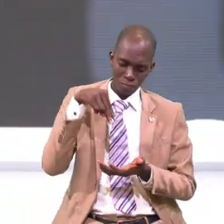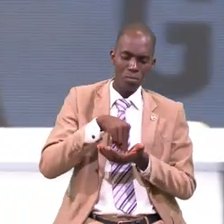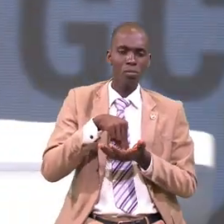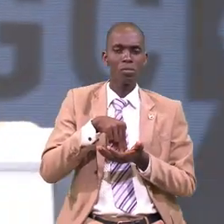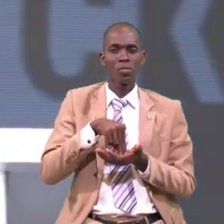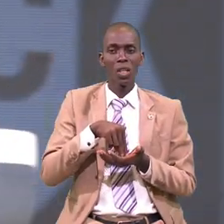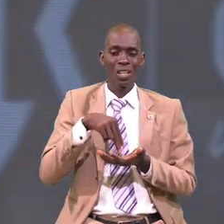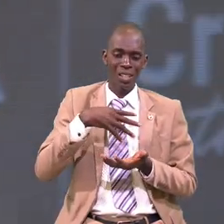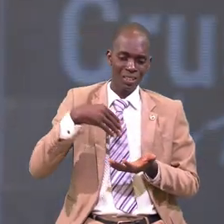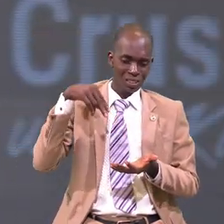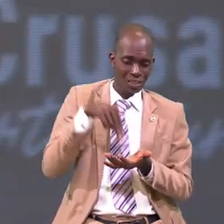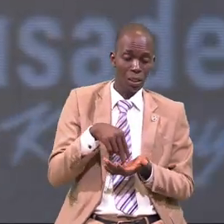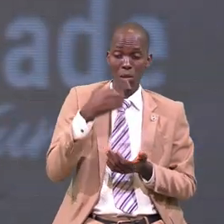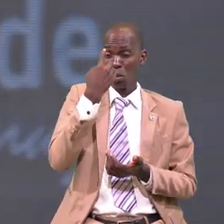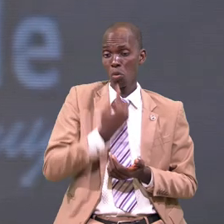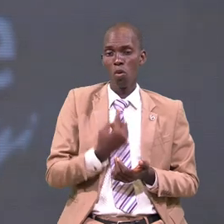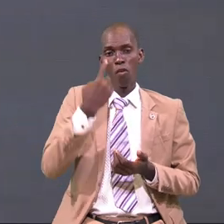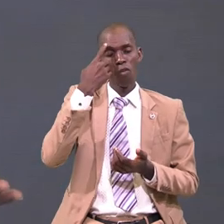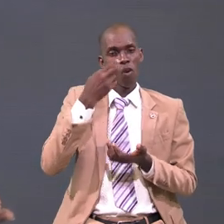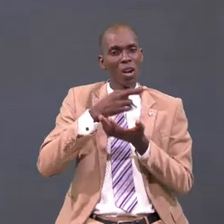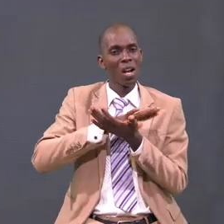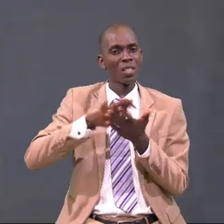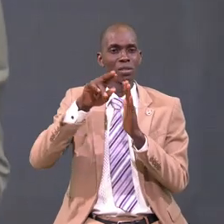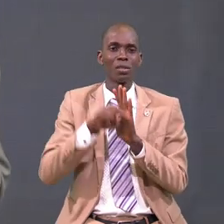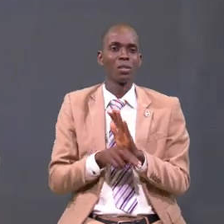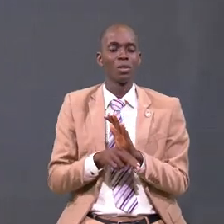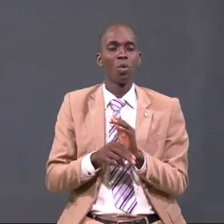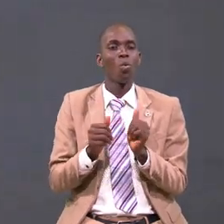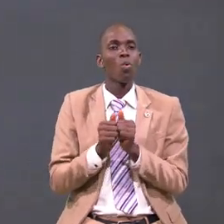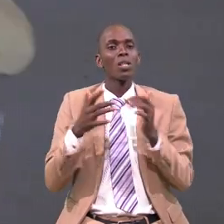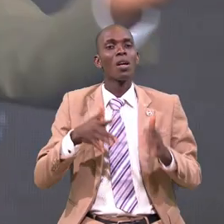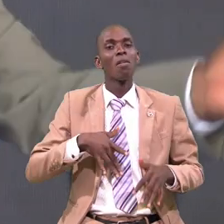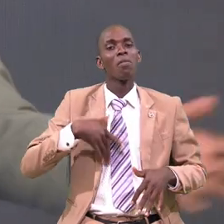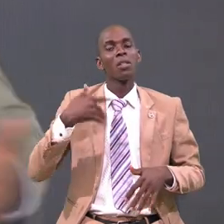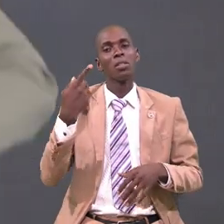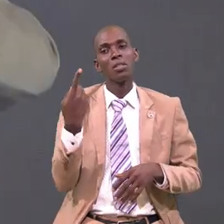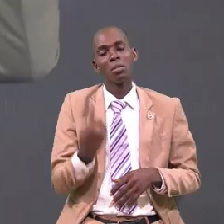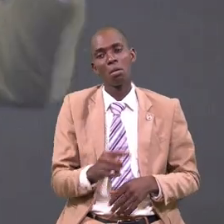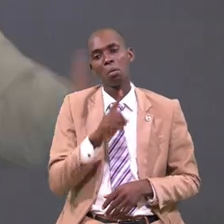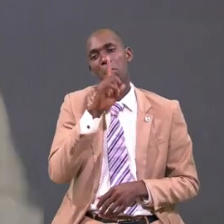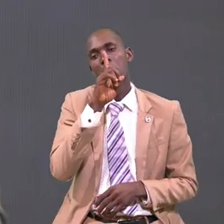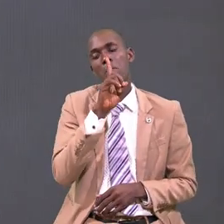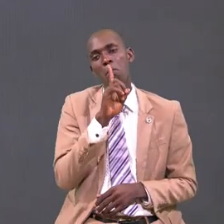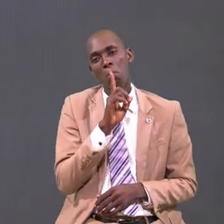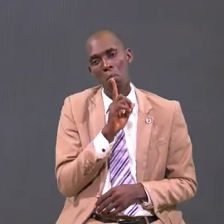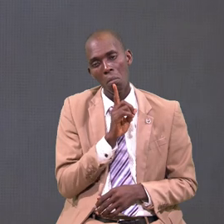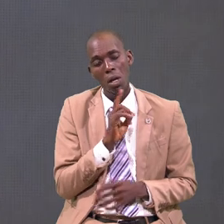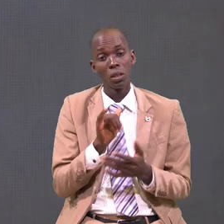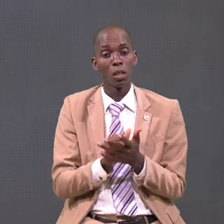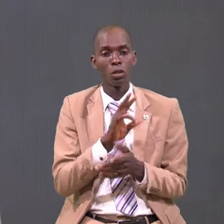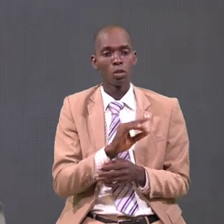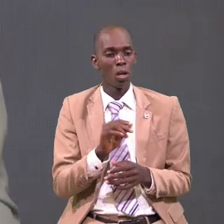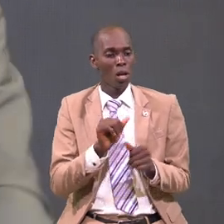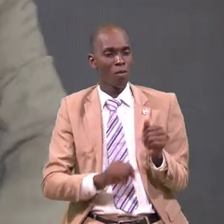stand for righteousness without feeling the loneliness that everybody around was